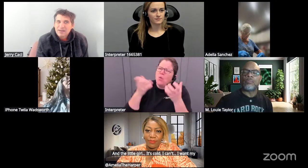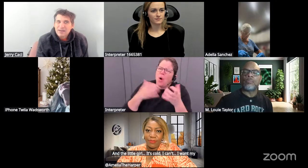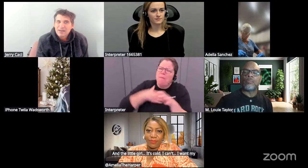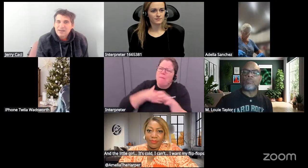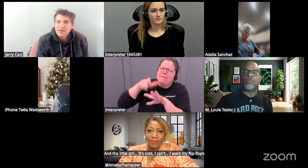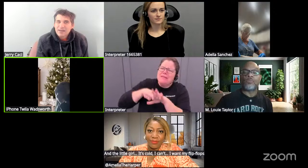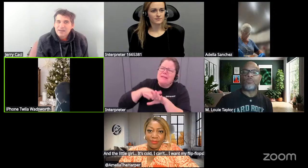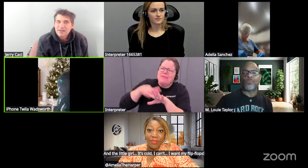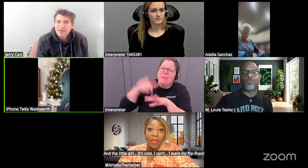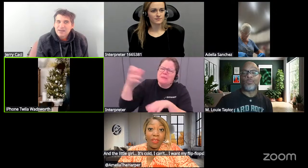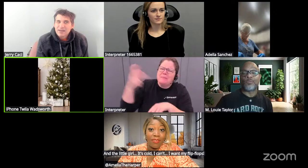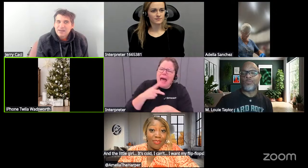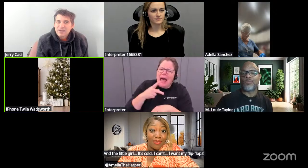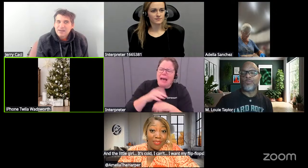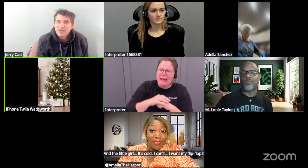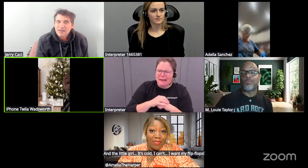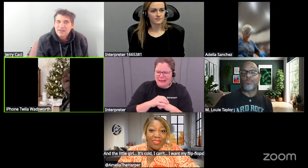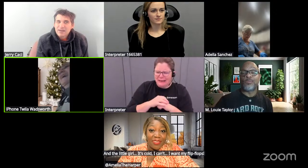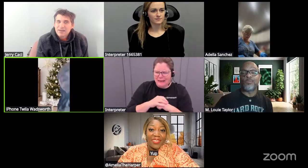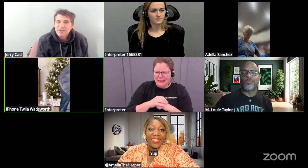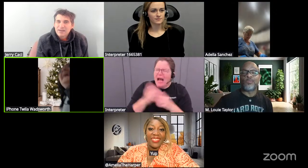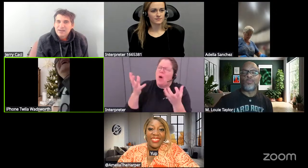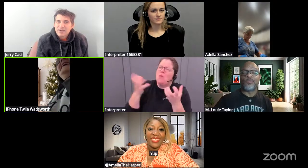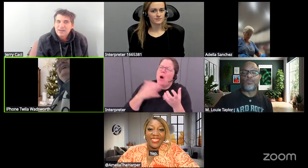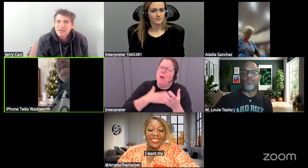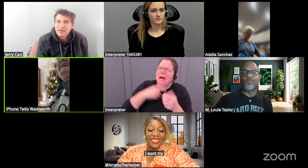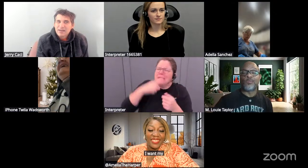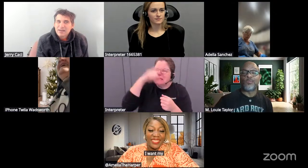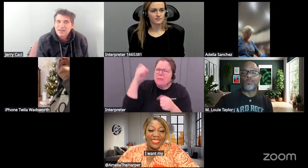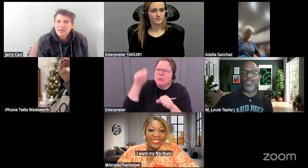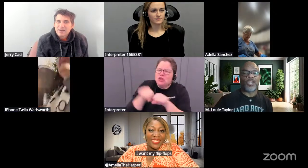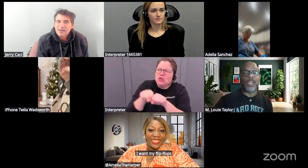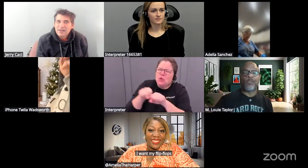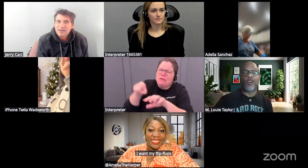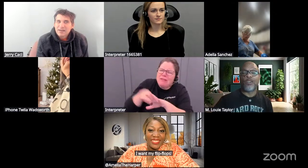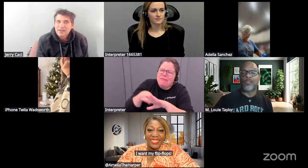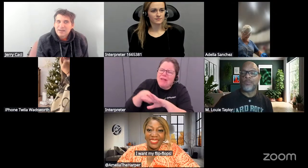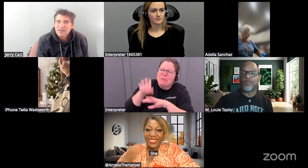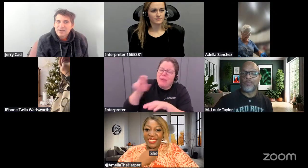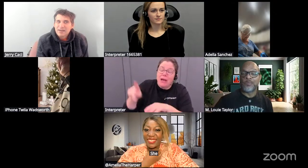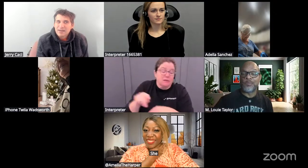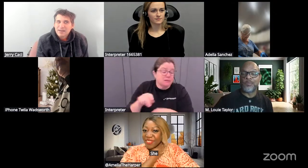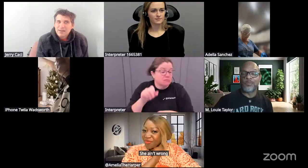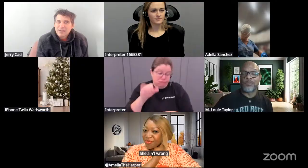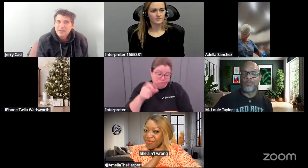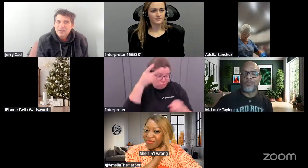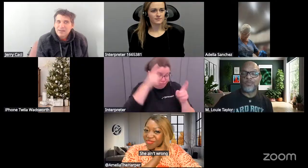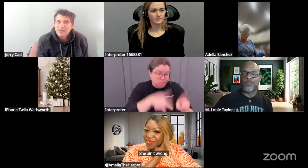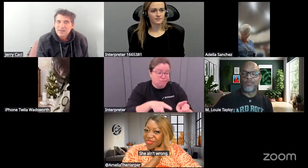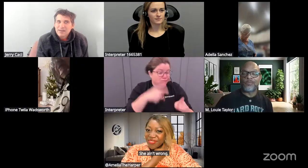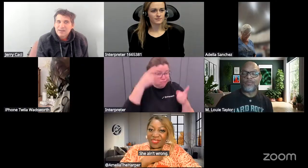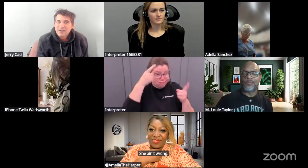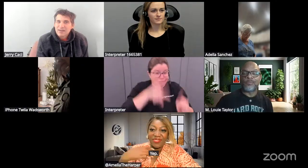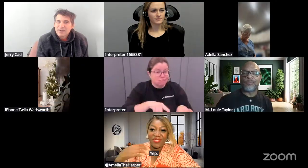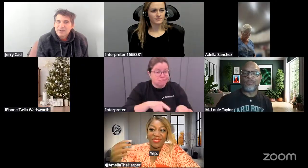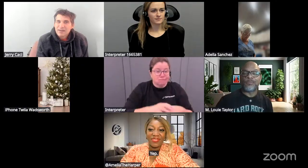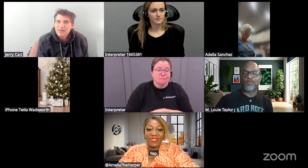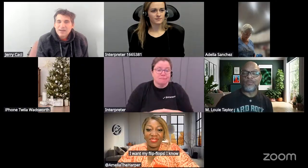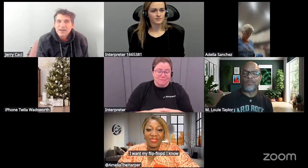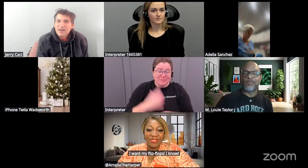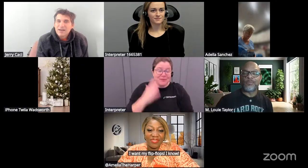flip-flops. I want my flip-flops. She ain't wrong. I know.